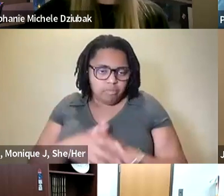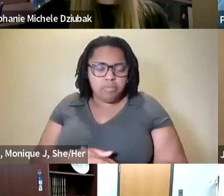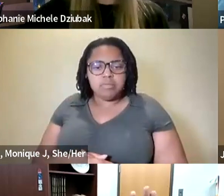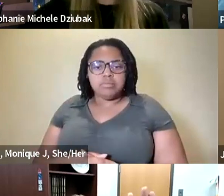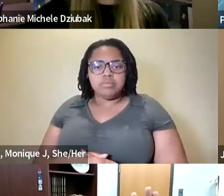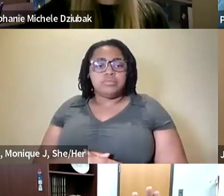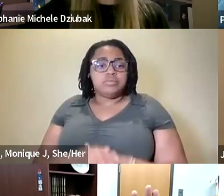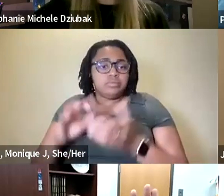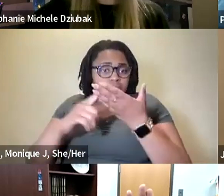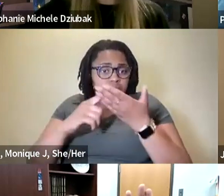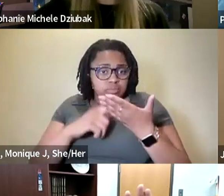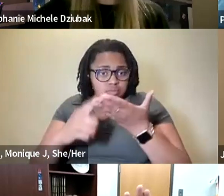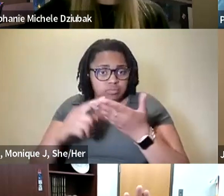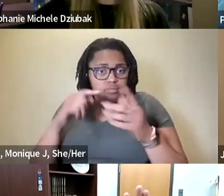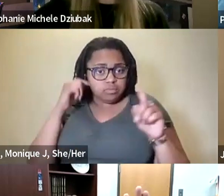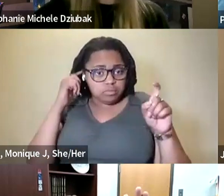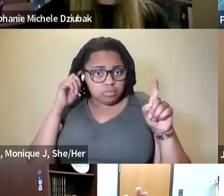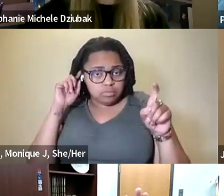Discussion?